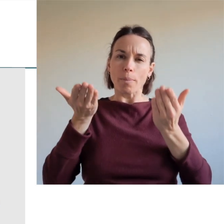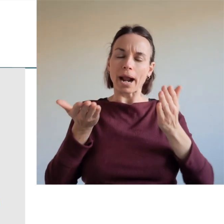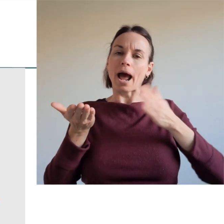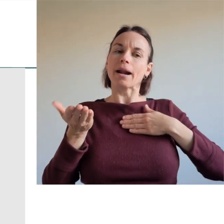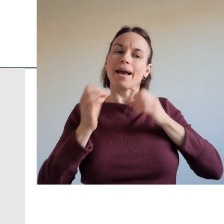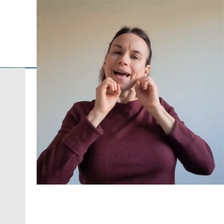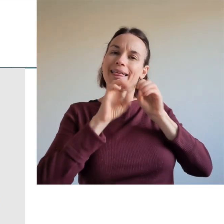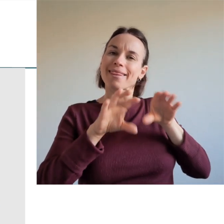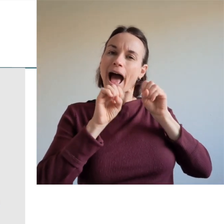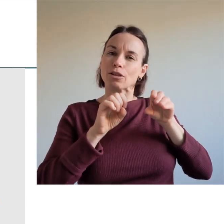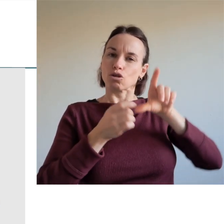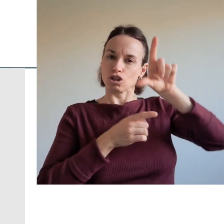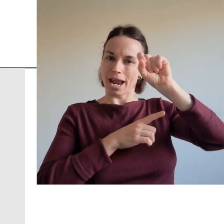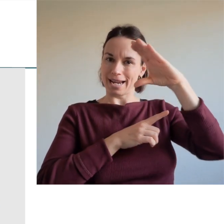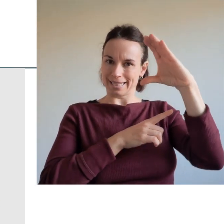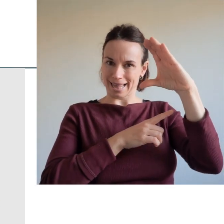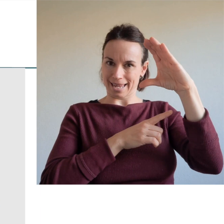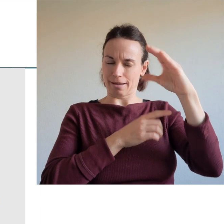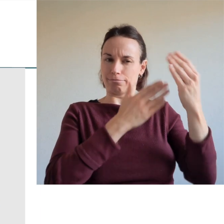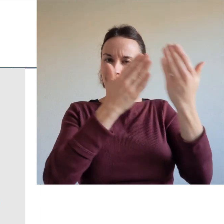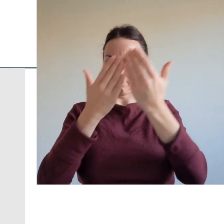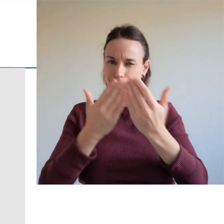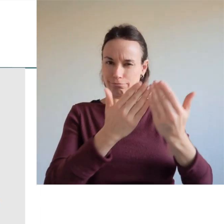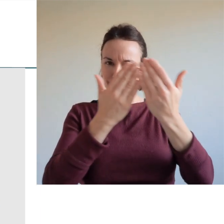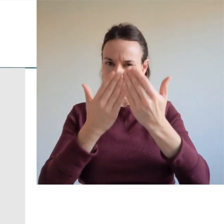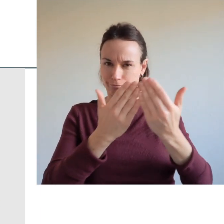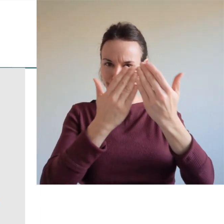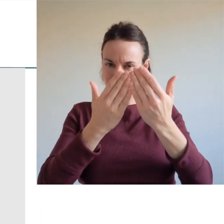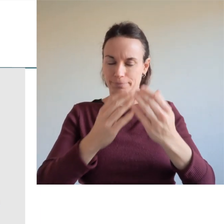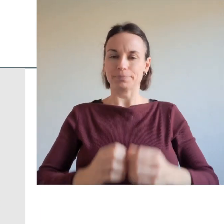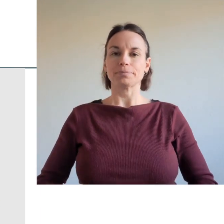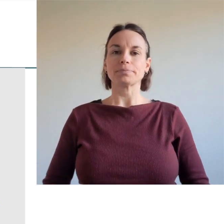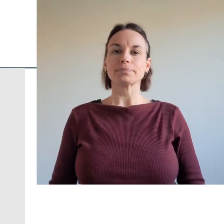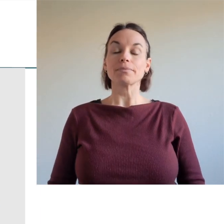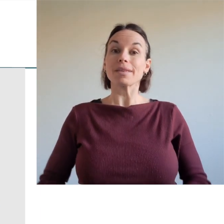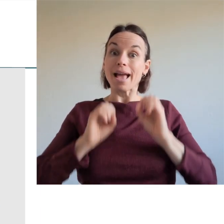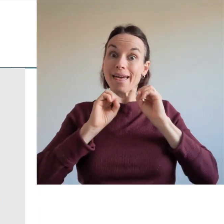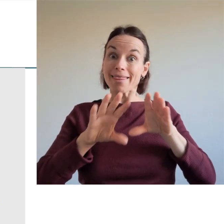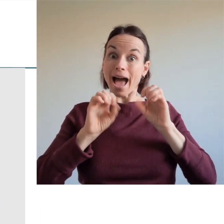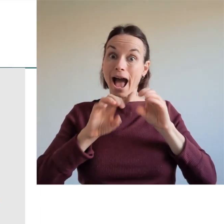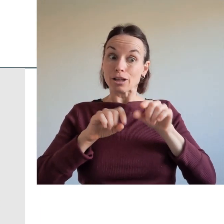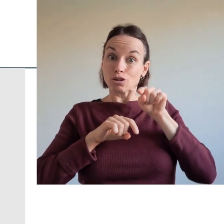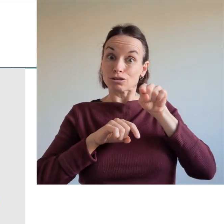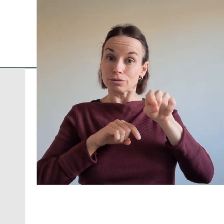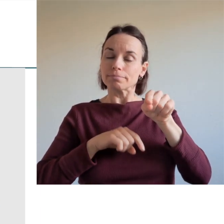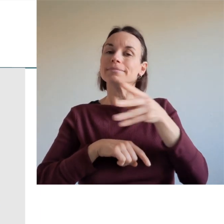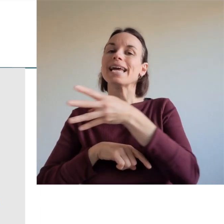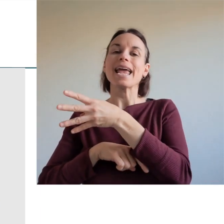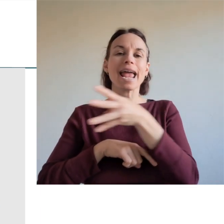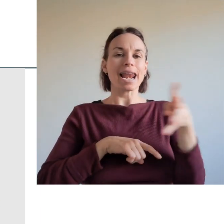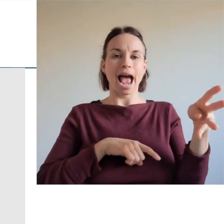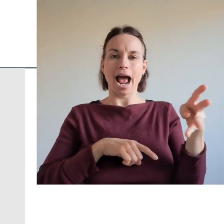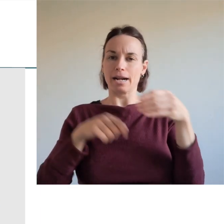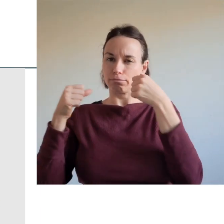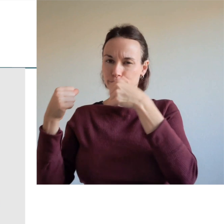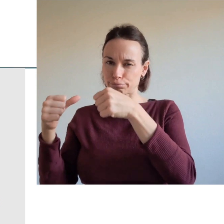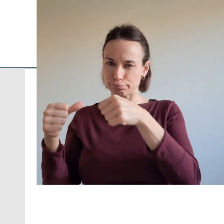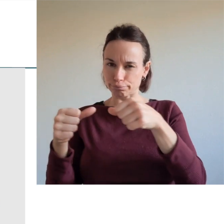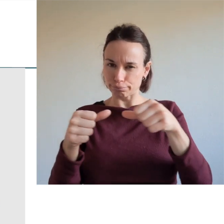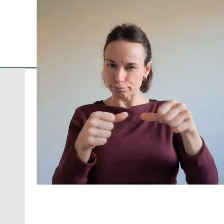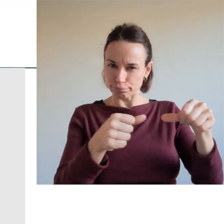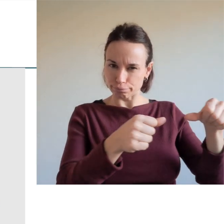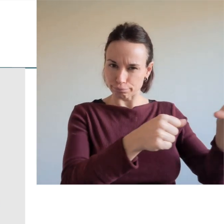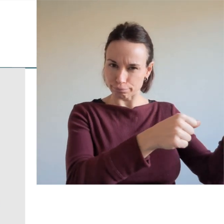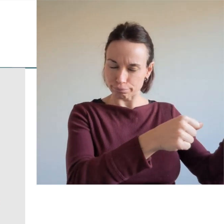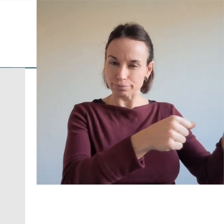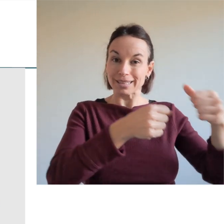restrictions. And once we got the data, we annotated it with ELAN. As you can see in the slide, we had a